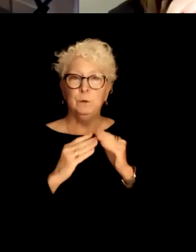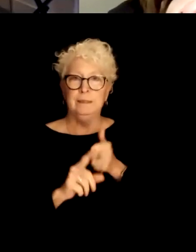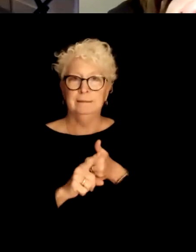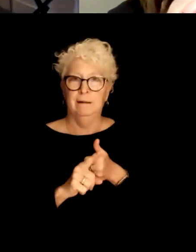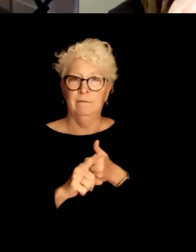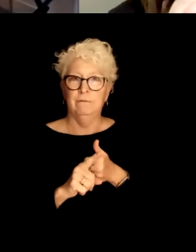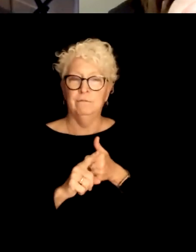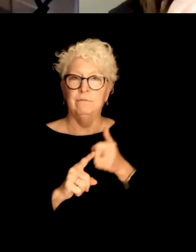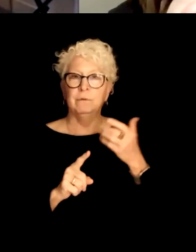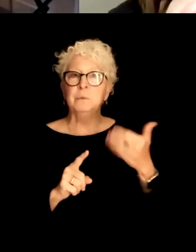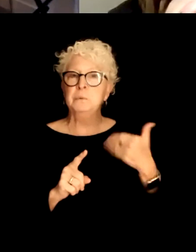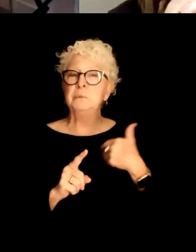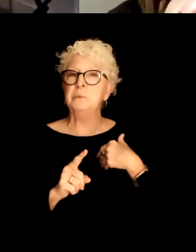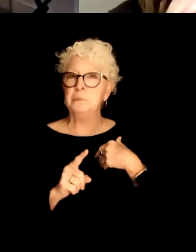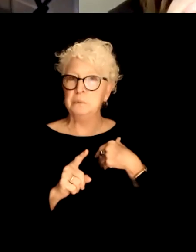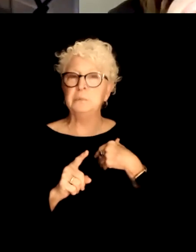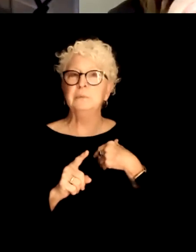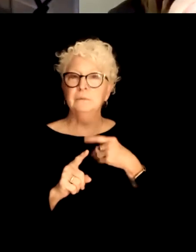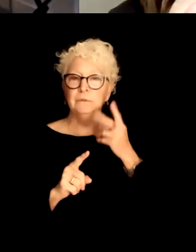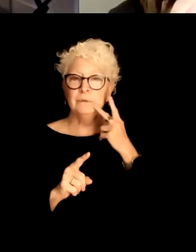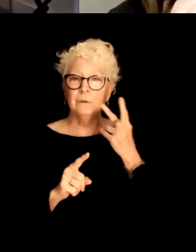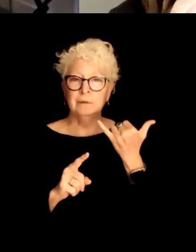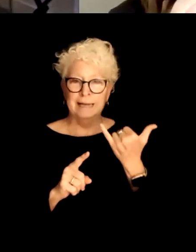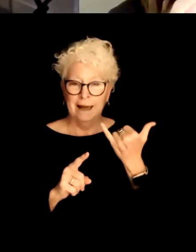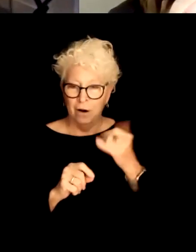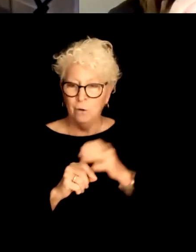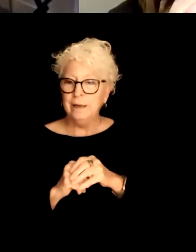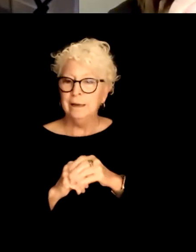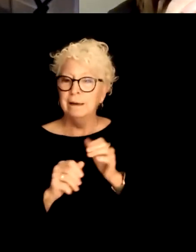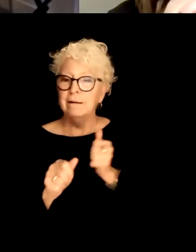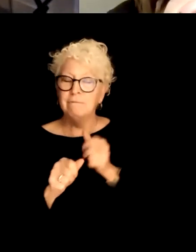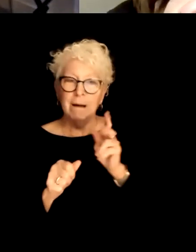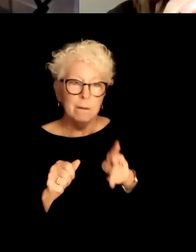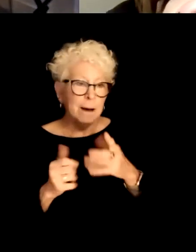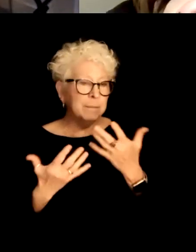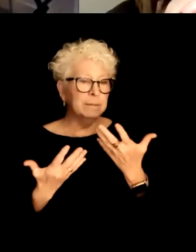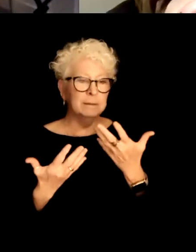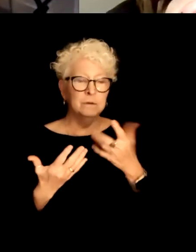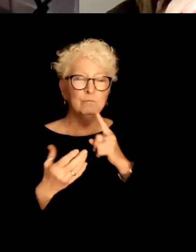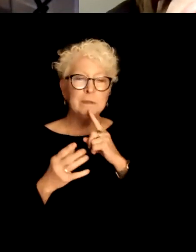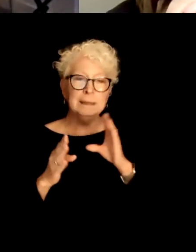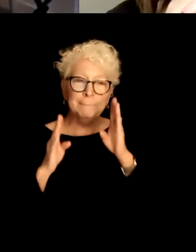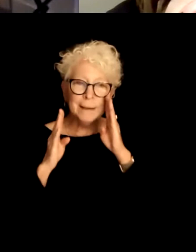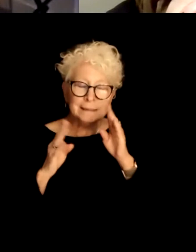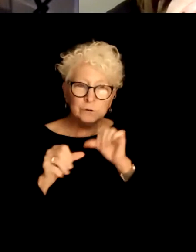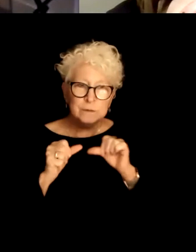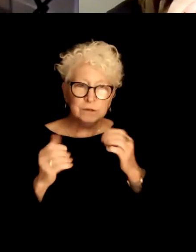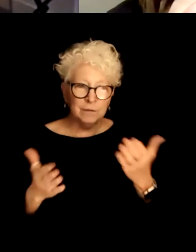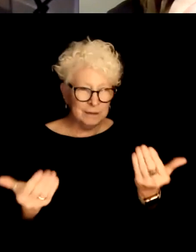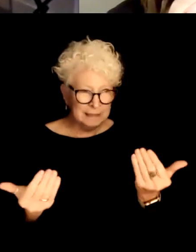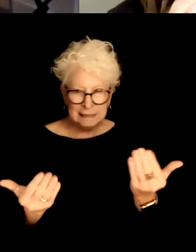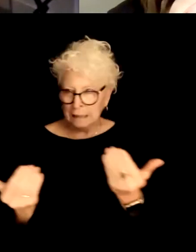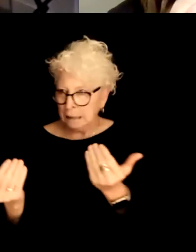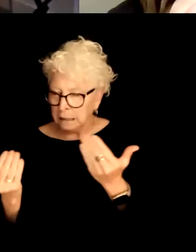that if we can kind of follow Judy Human's example and really listen to each other, and listen to what it is that we need and what